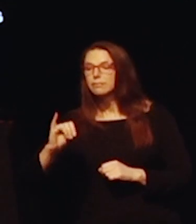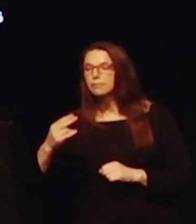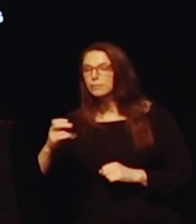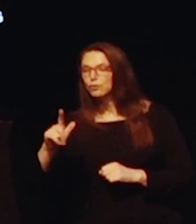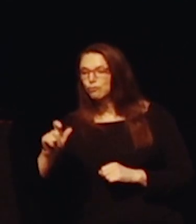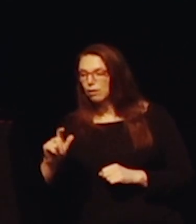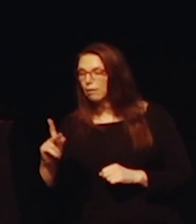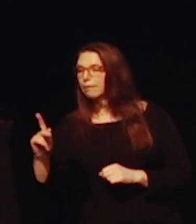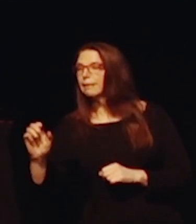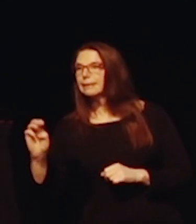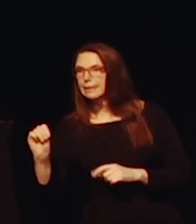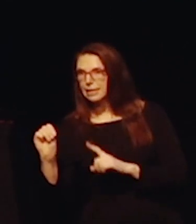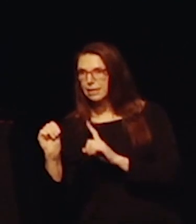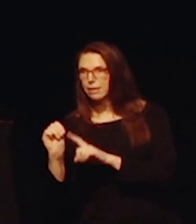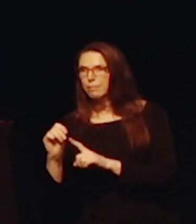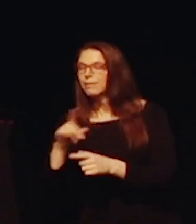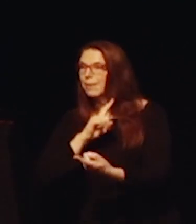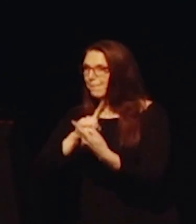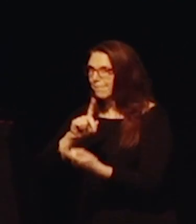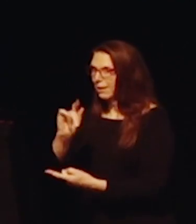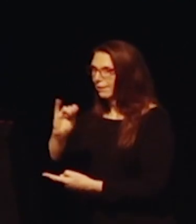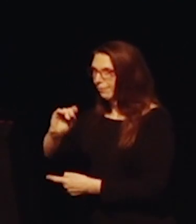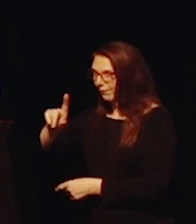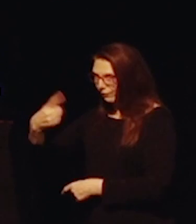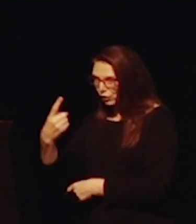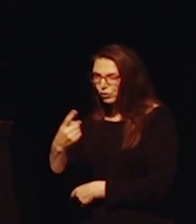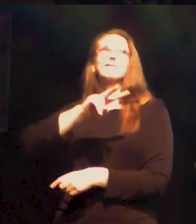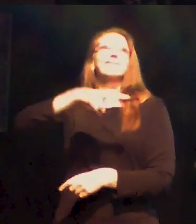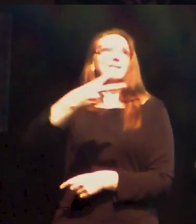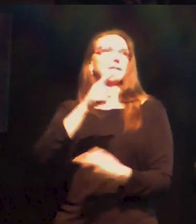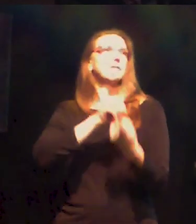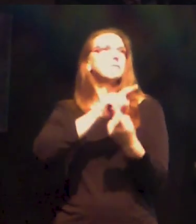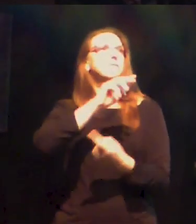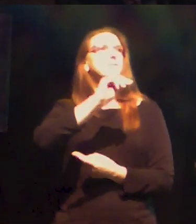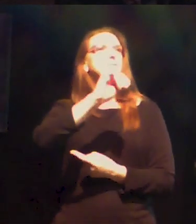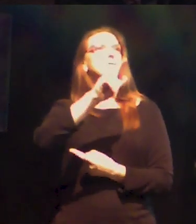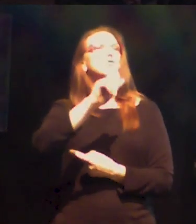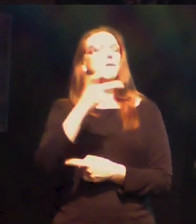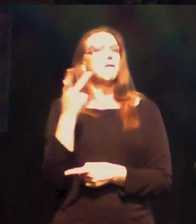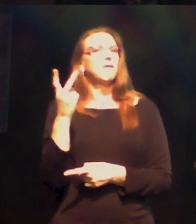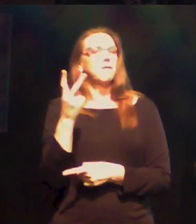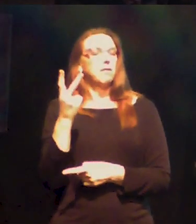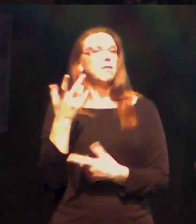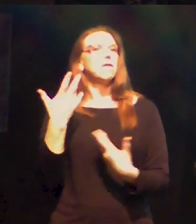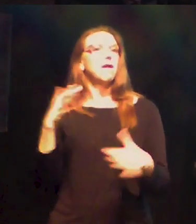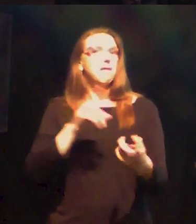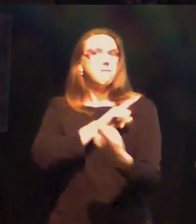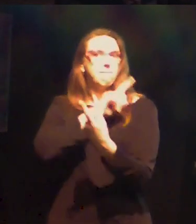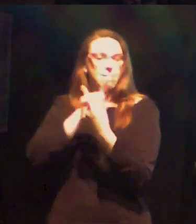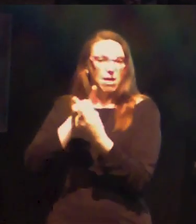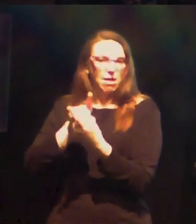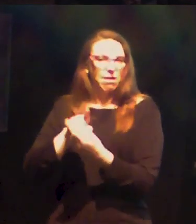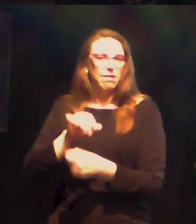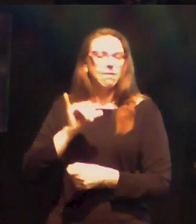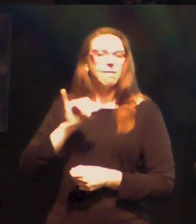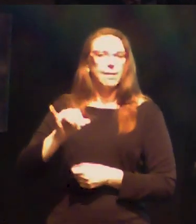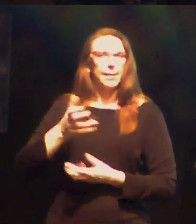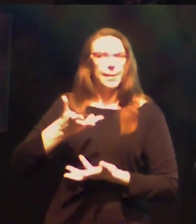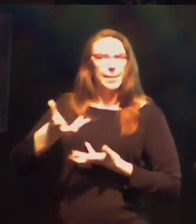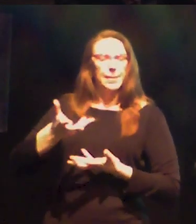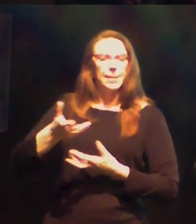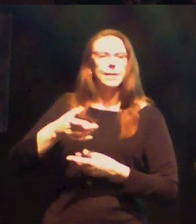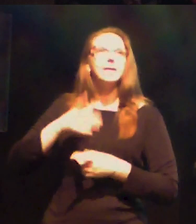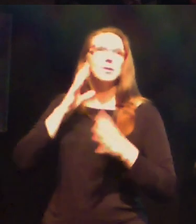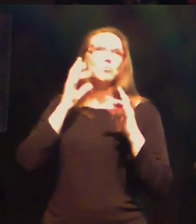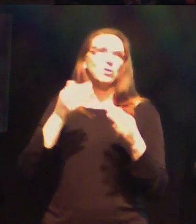I met Kim first, and then I met Michelle. And that's where we, you know, after meeting her and, you know, we decided